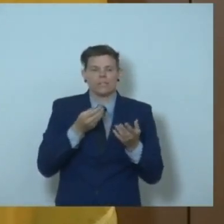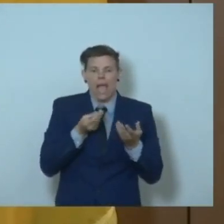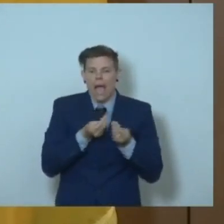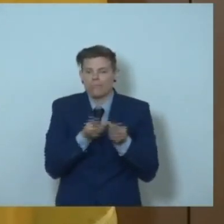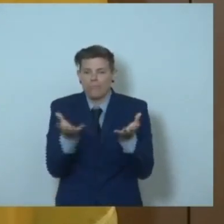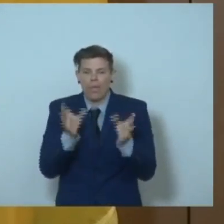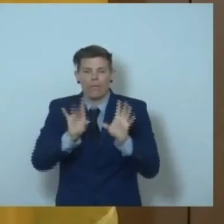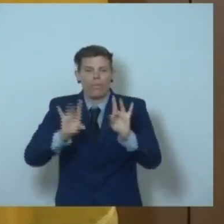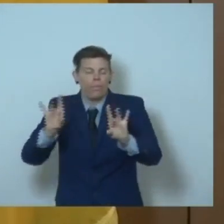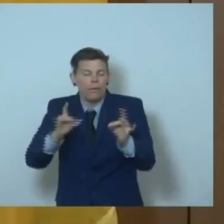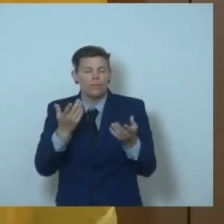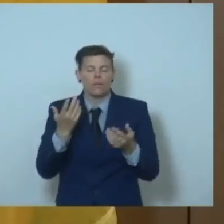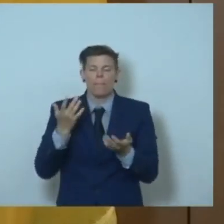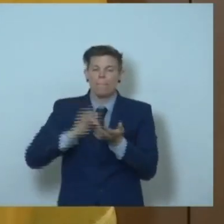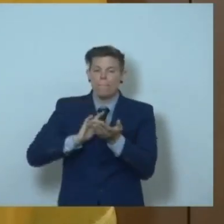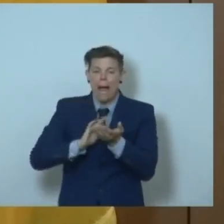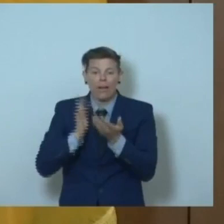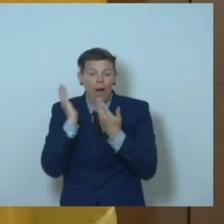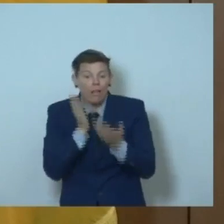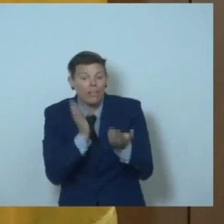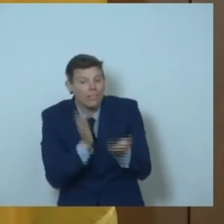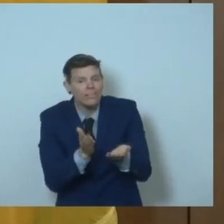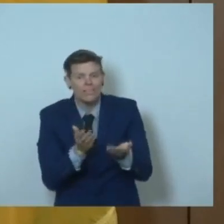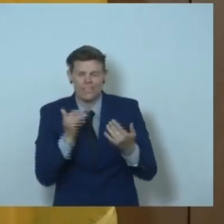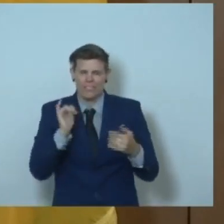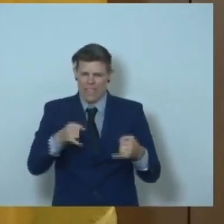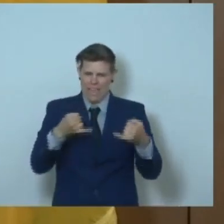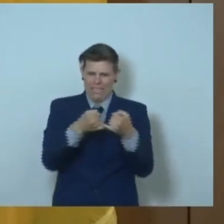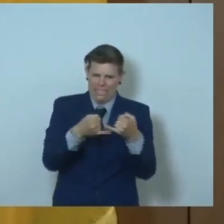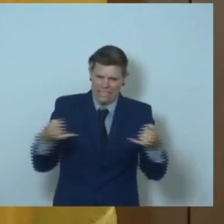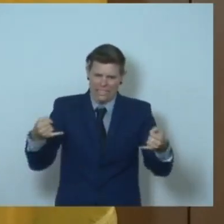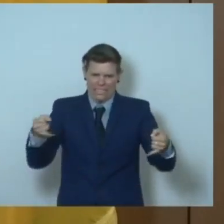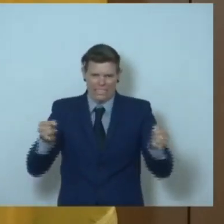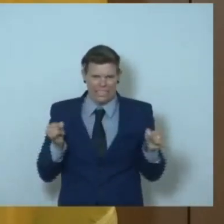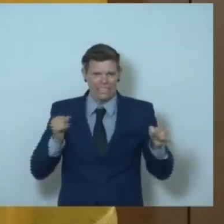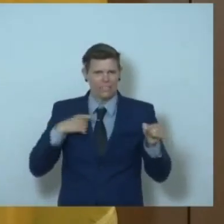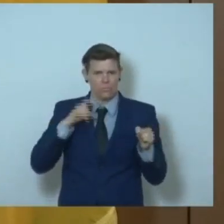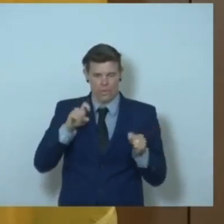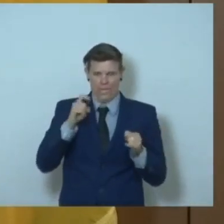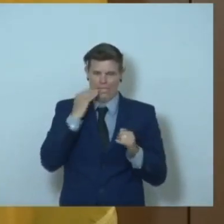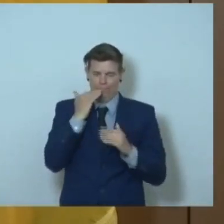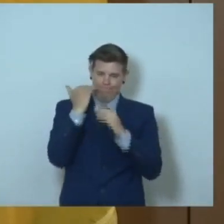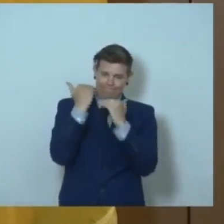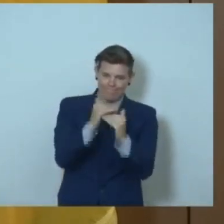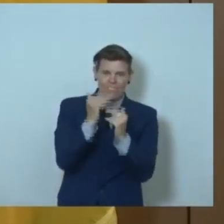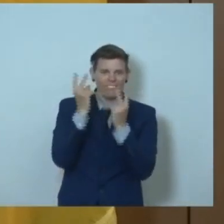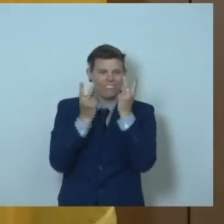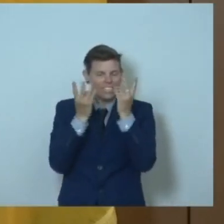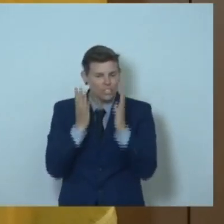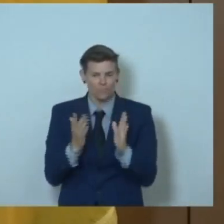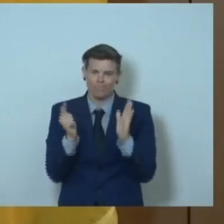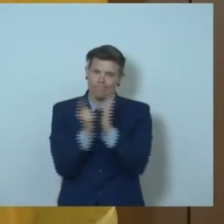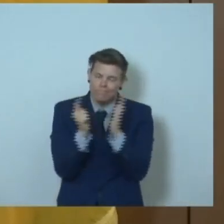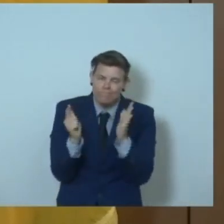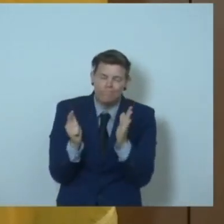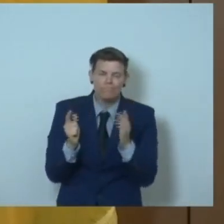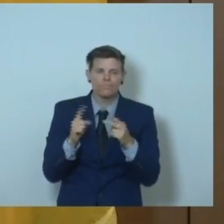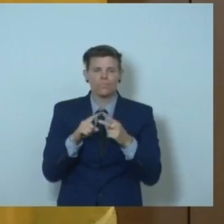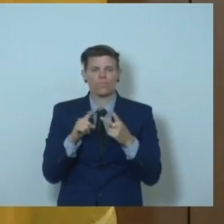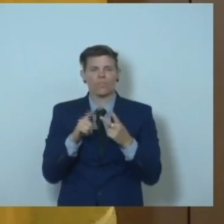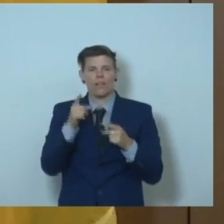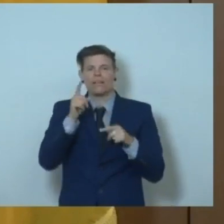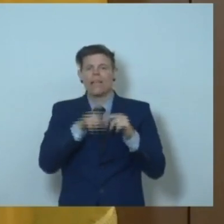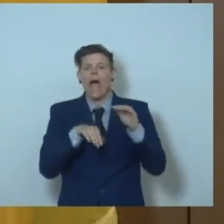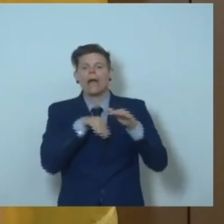have to come in. Even though we're really clear about visitation was stopped, unnecessary traffic inside